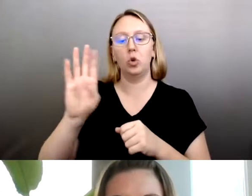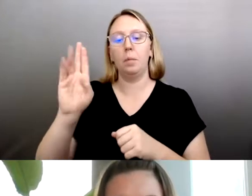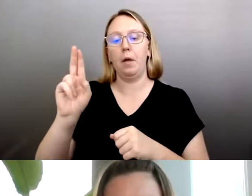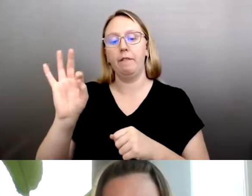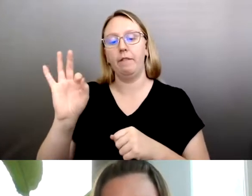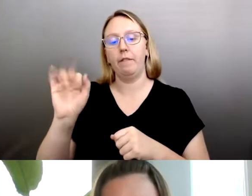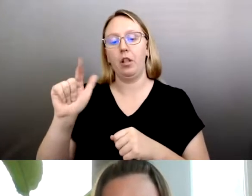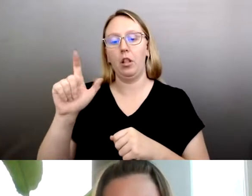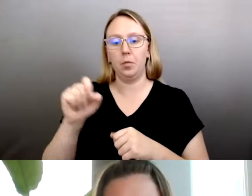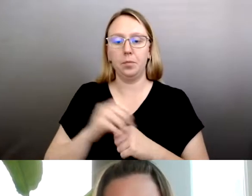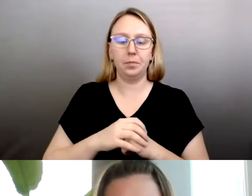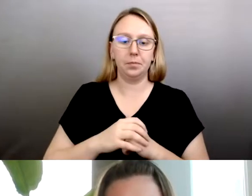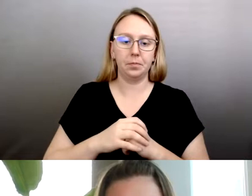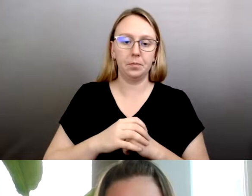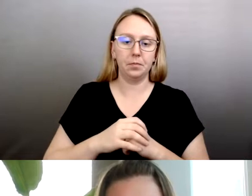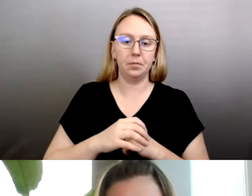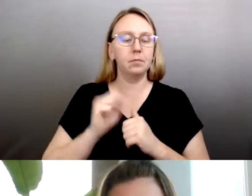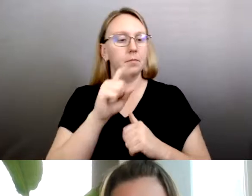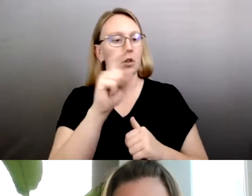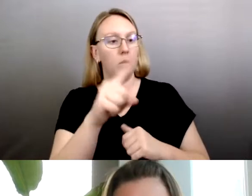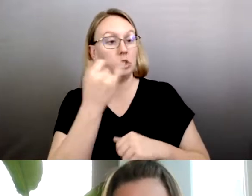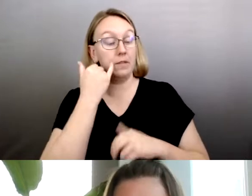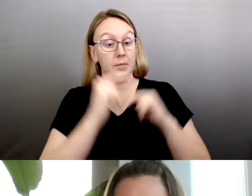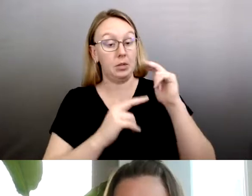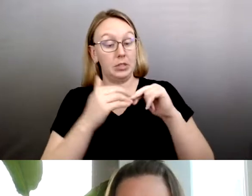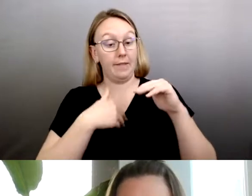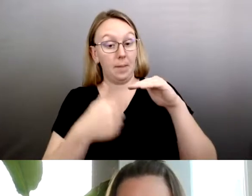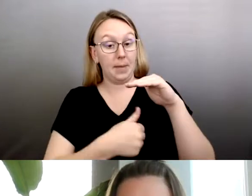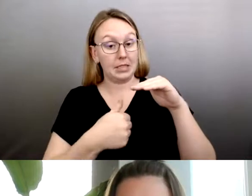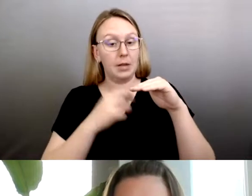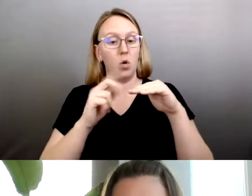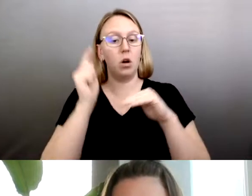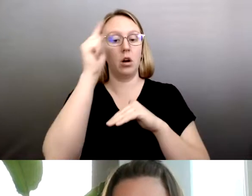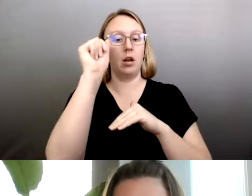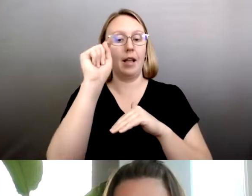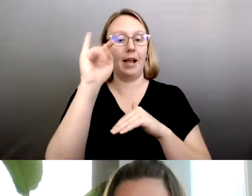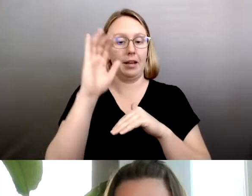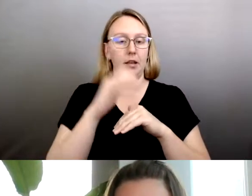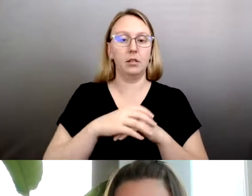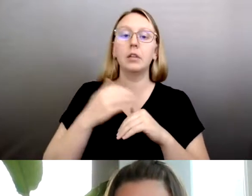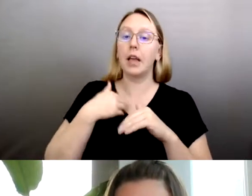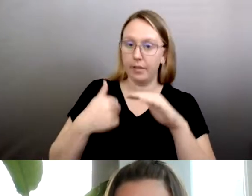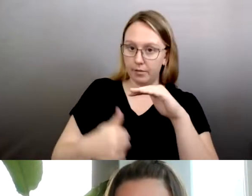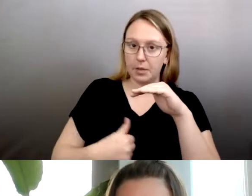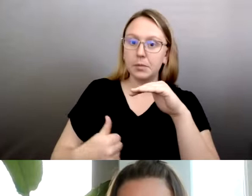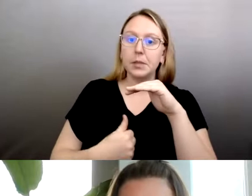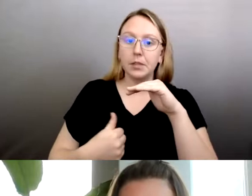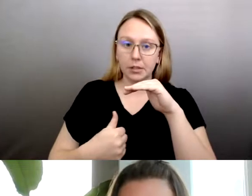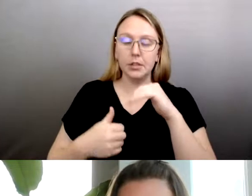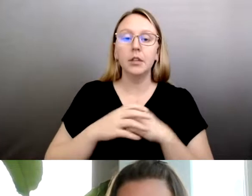A question about if the building has a basement or an attic. We have a basement